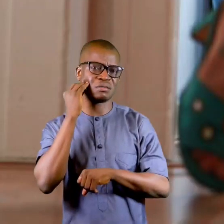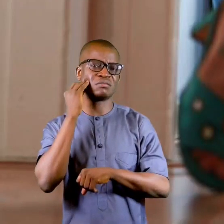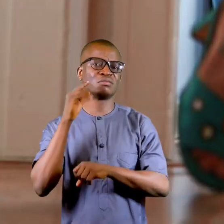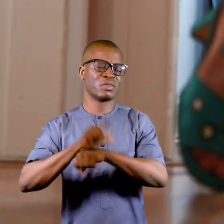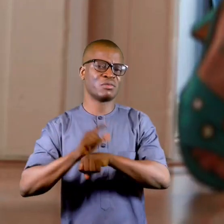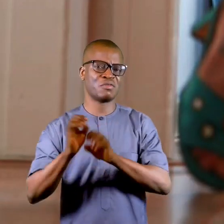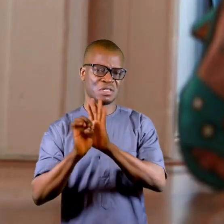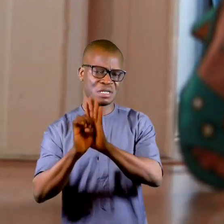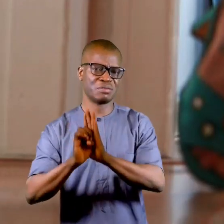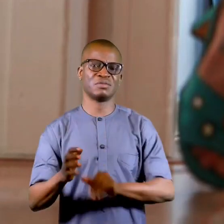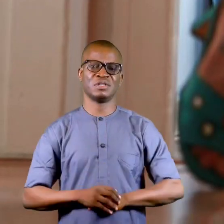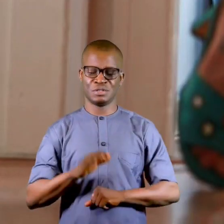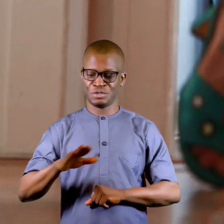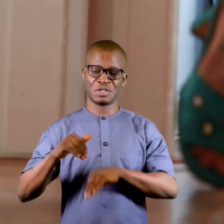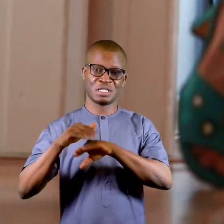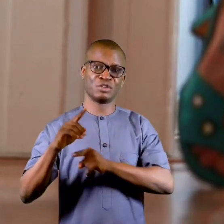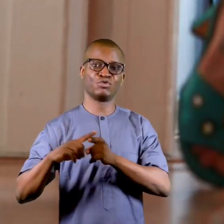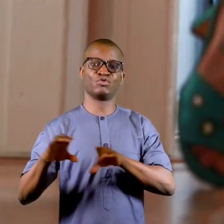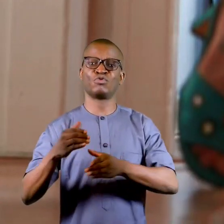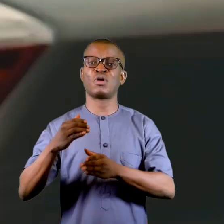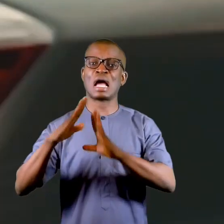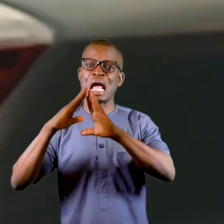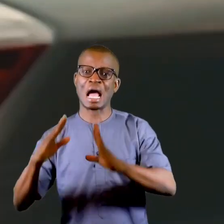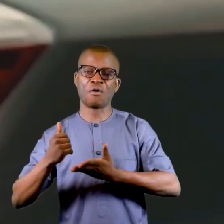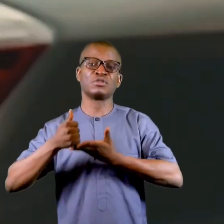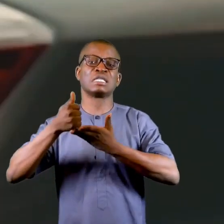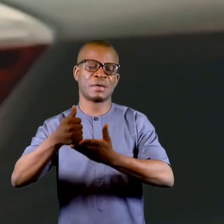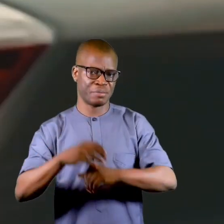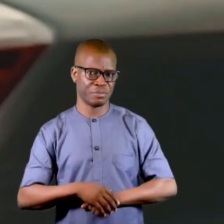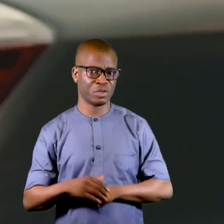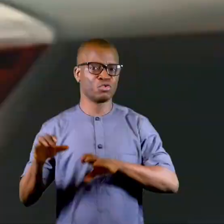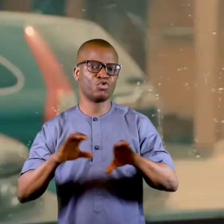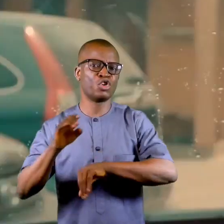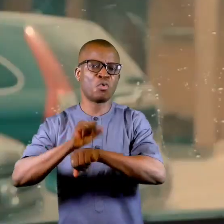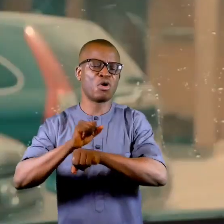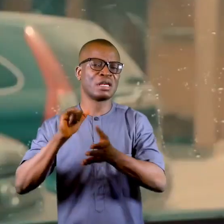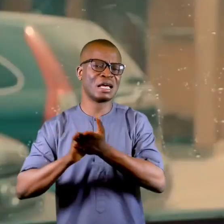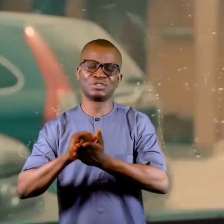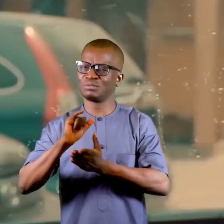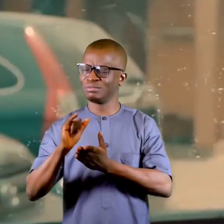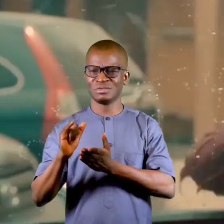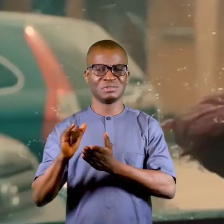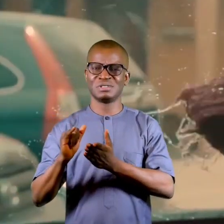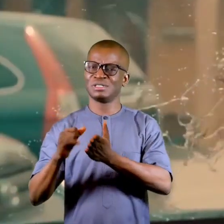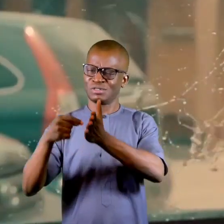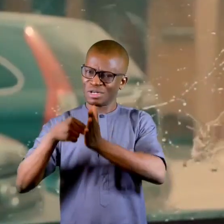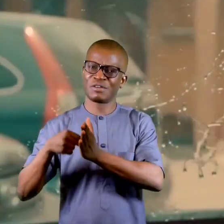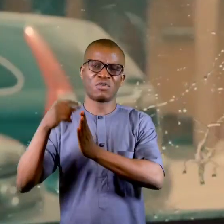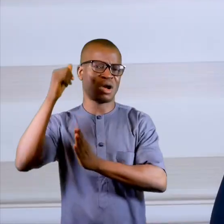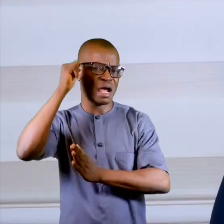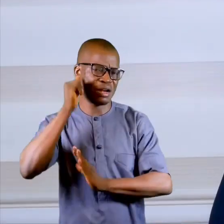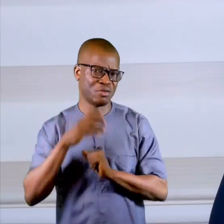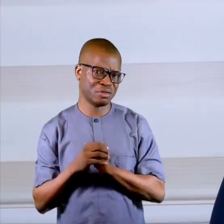children serve as house helps. They're made to work. They actually do work meant for adults. Children are expected to